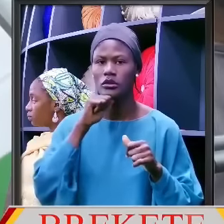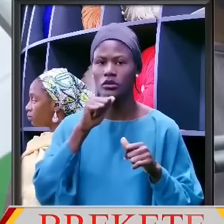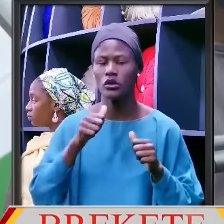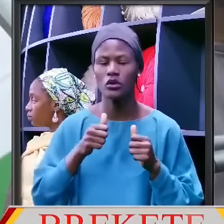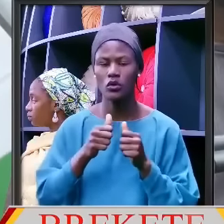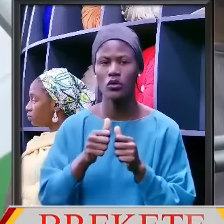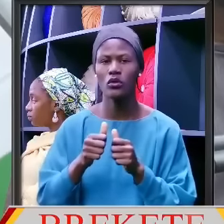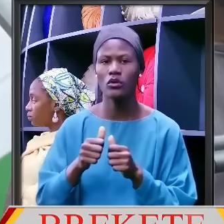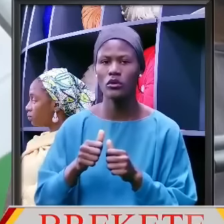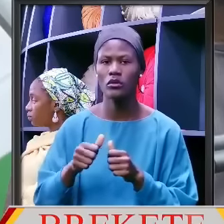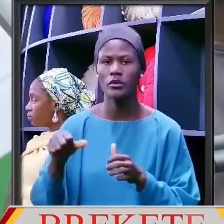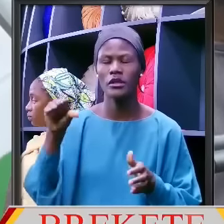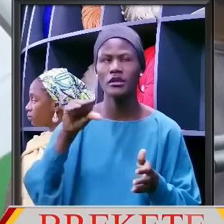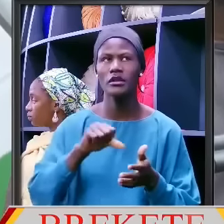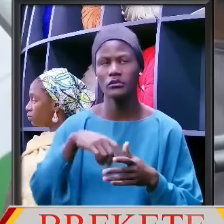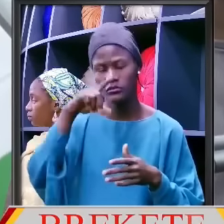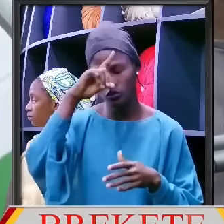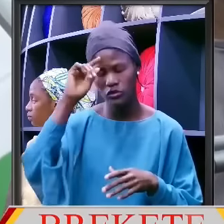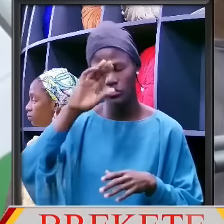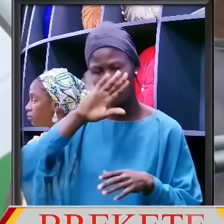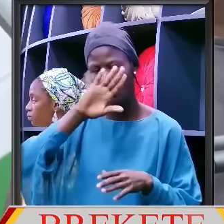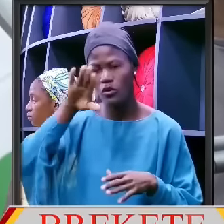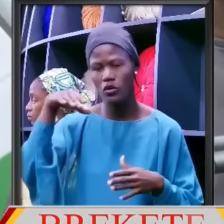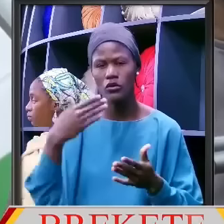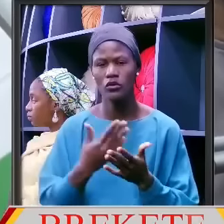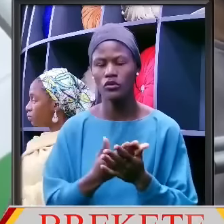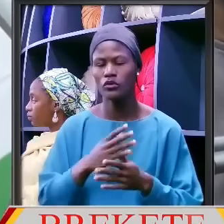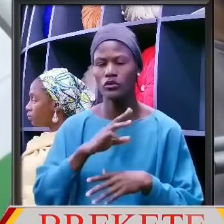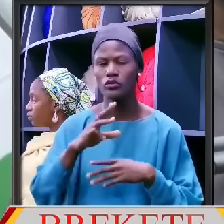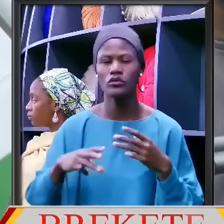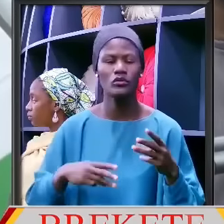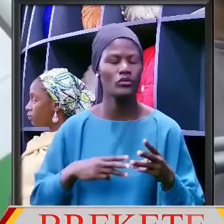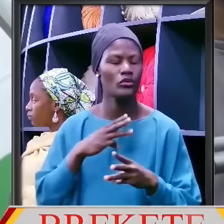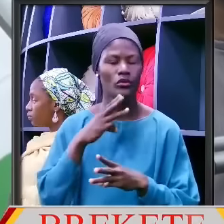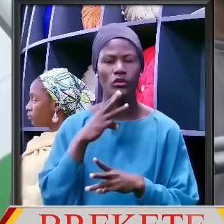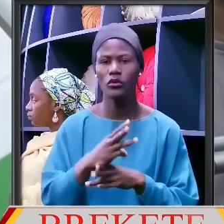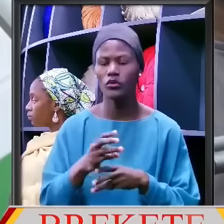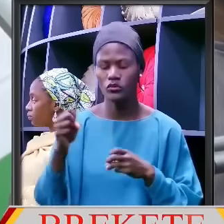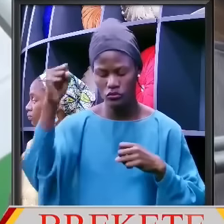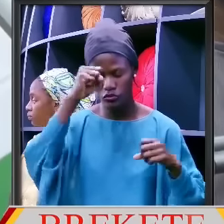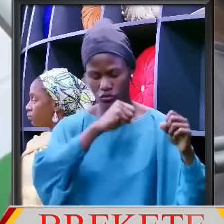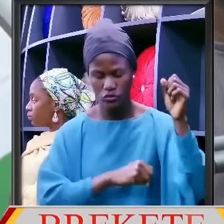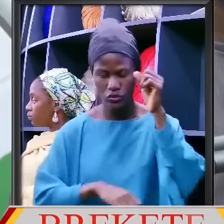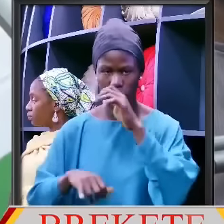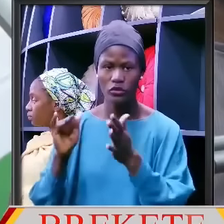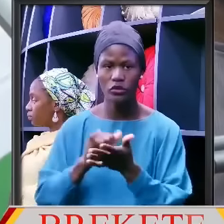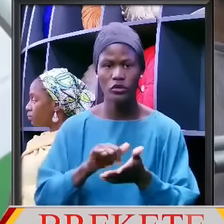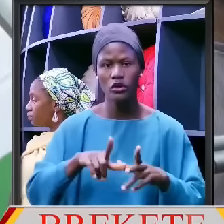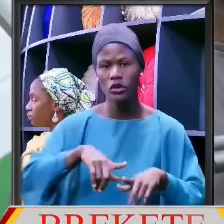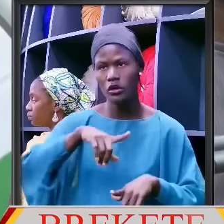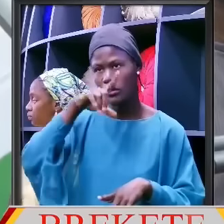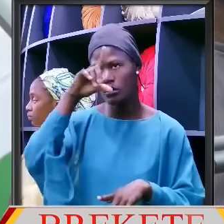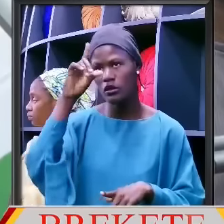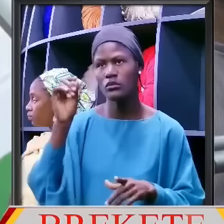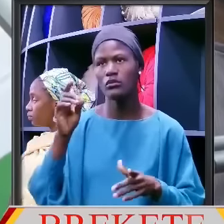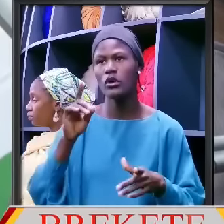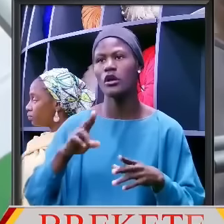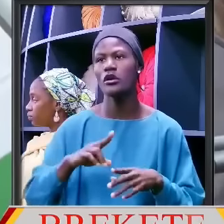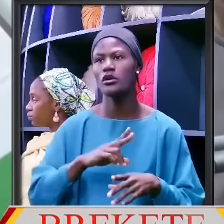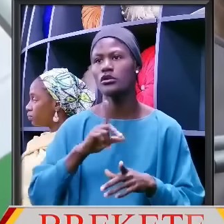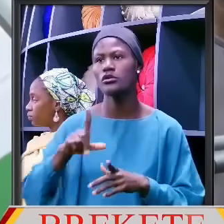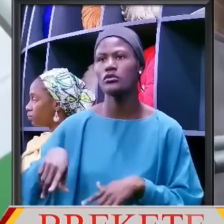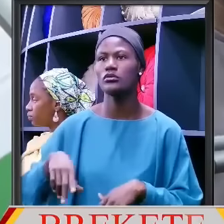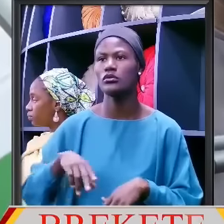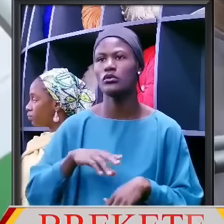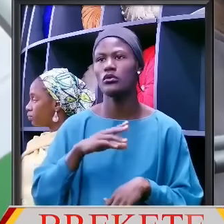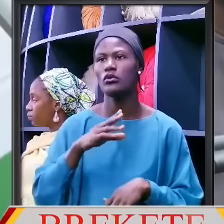anymore. Because it's like all the whole struggle, I labored in Japan. I lose all of